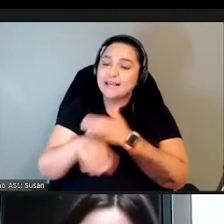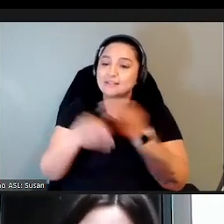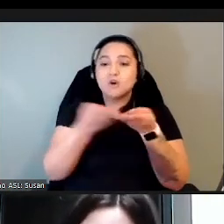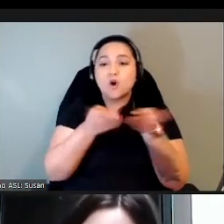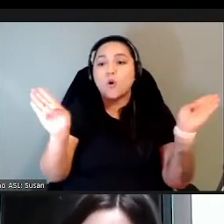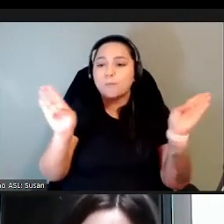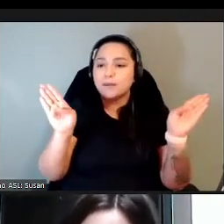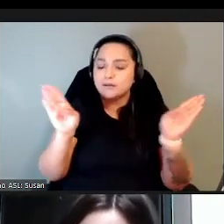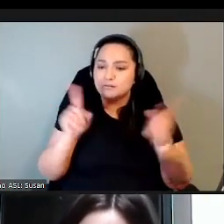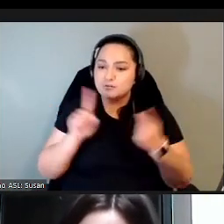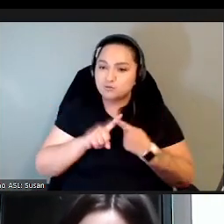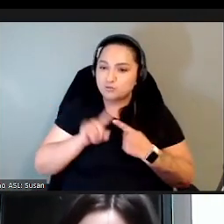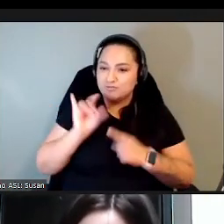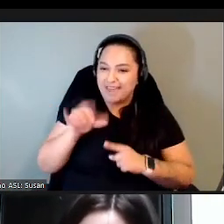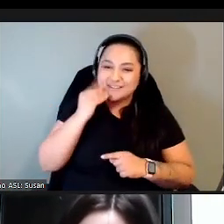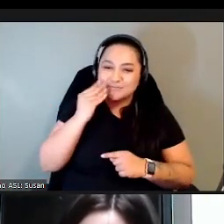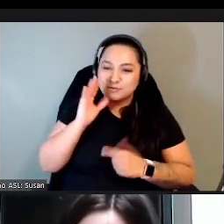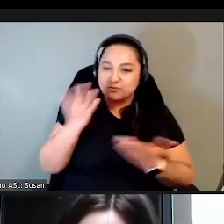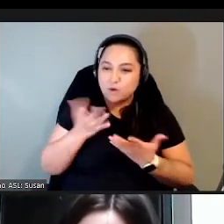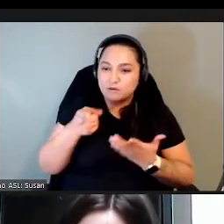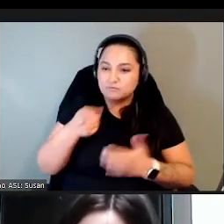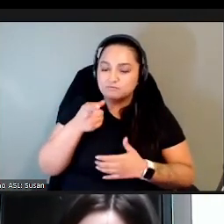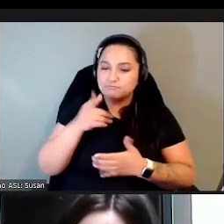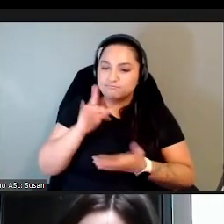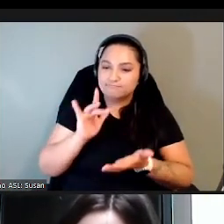of what you're developing?